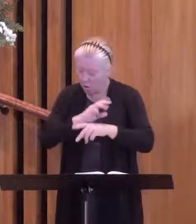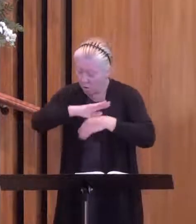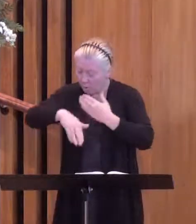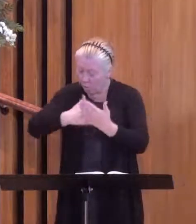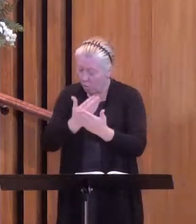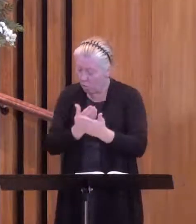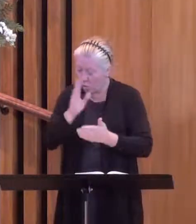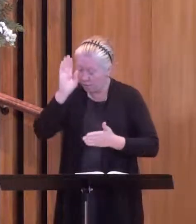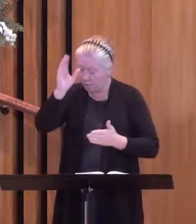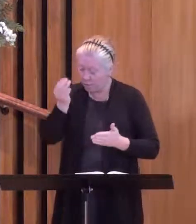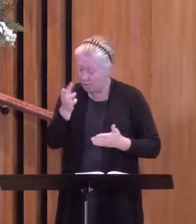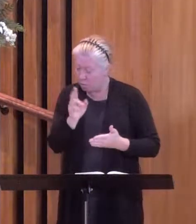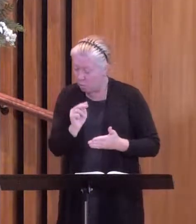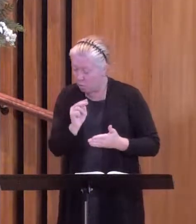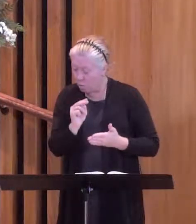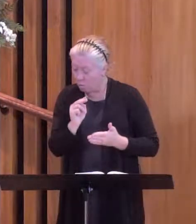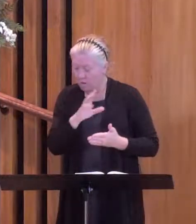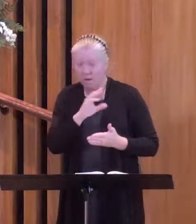me.